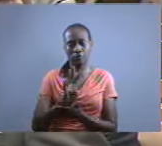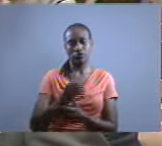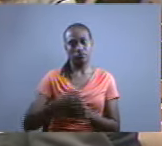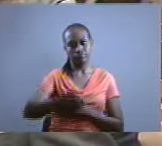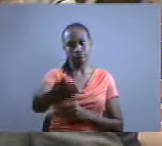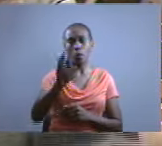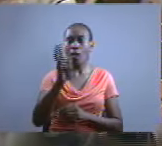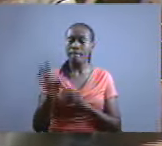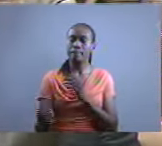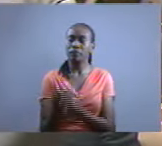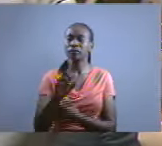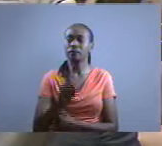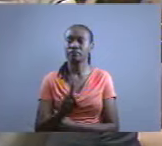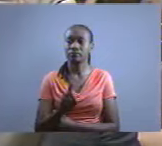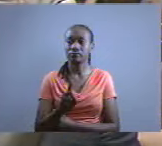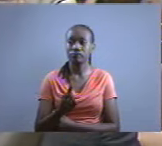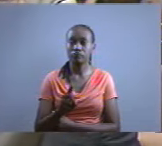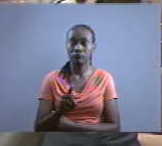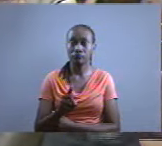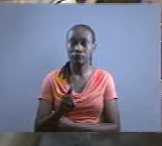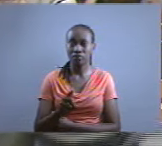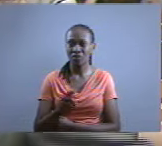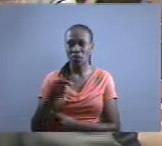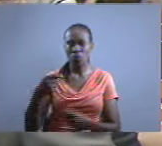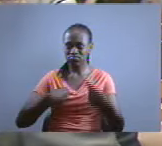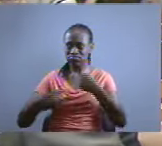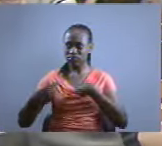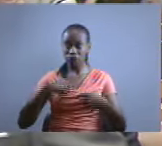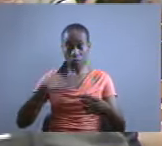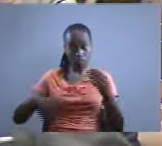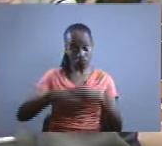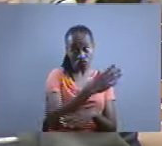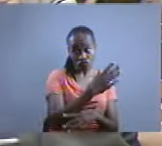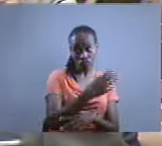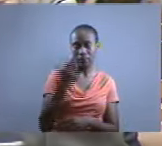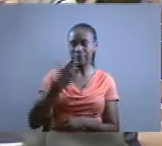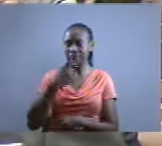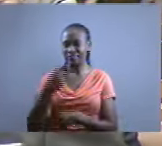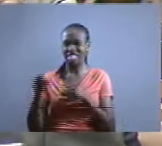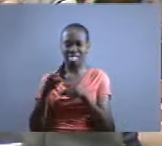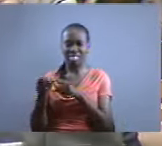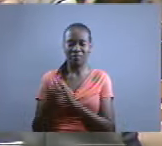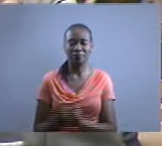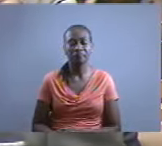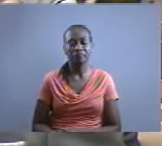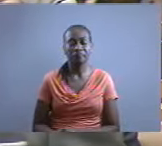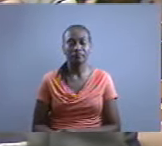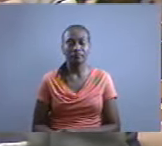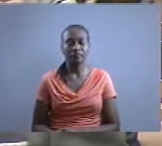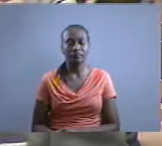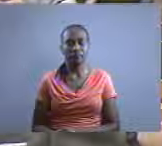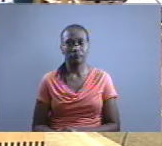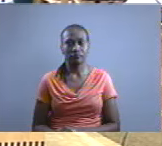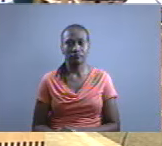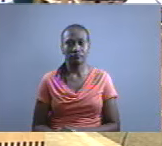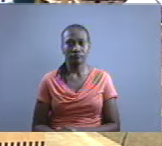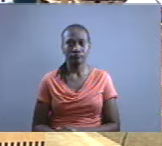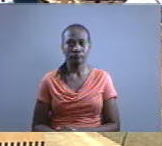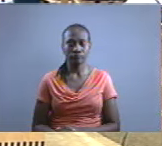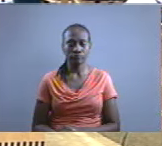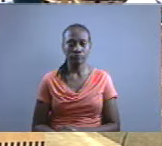You want to meet me outside? At the height of the by-election Order, members, campaign,